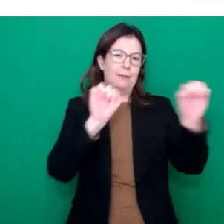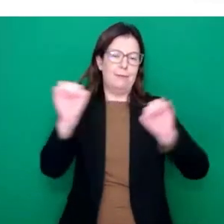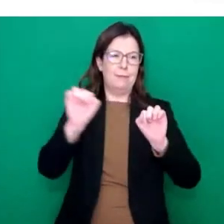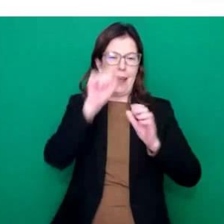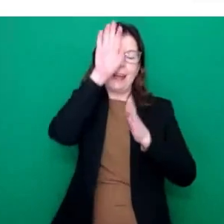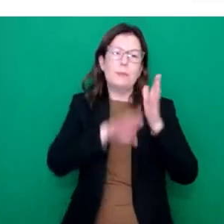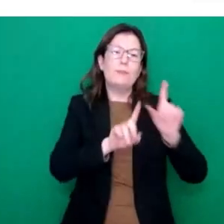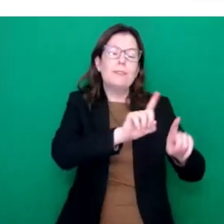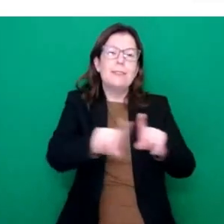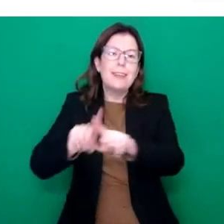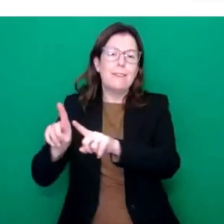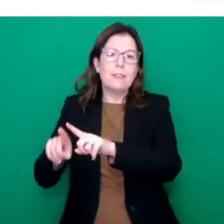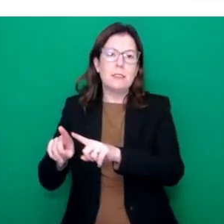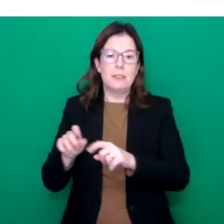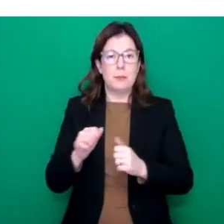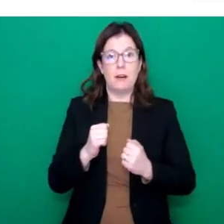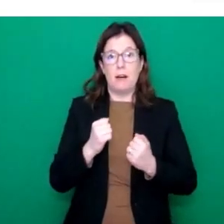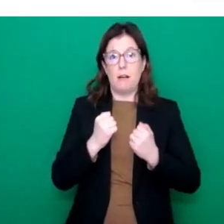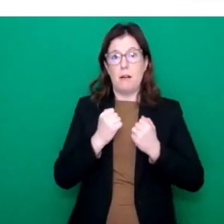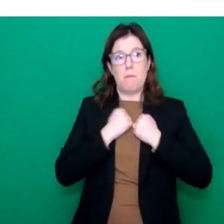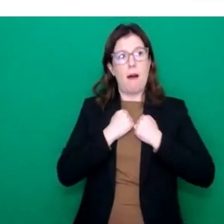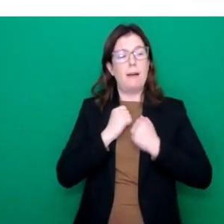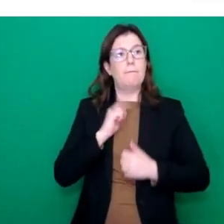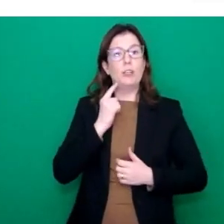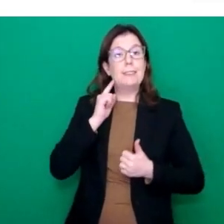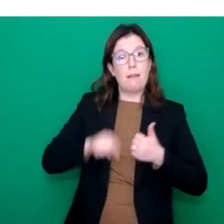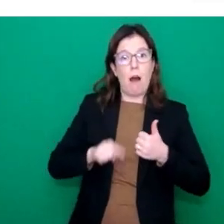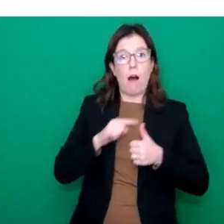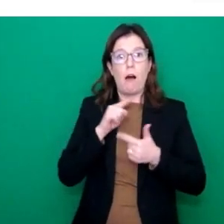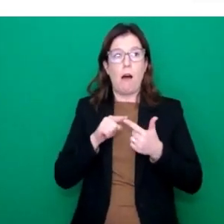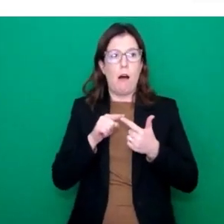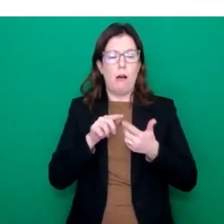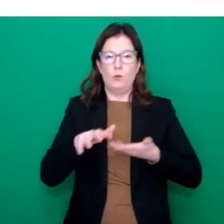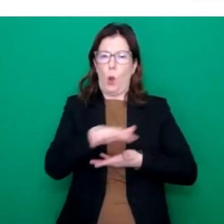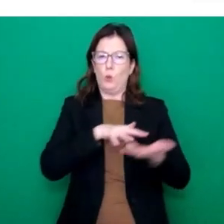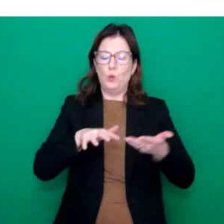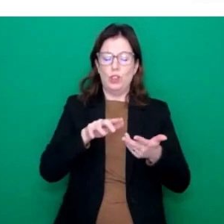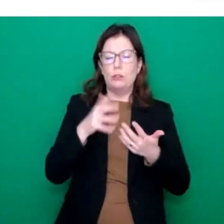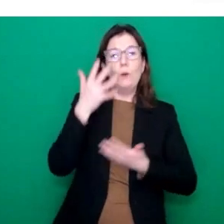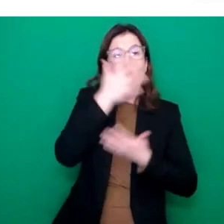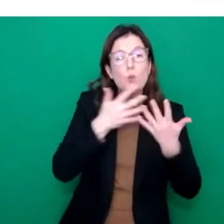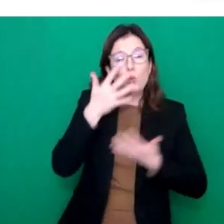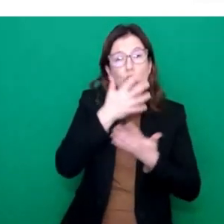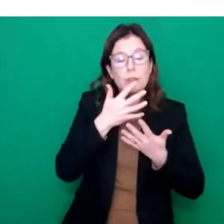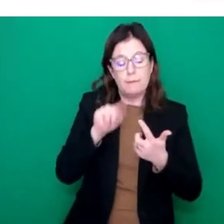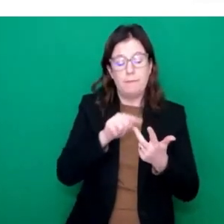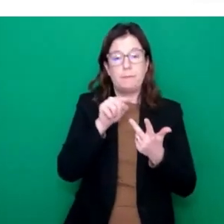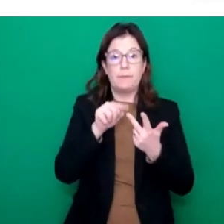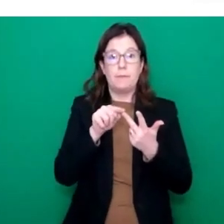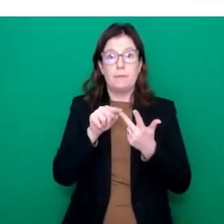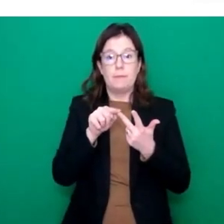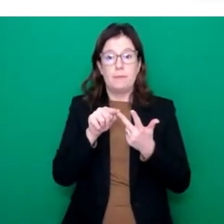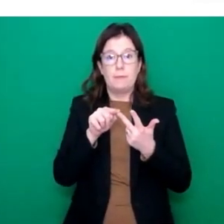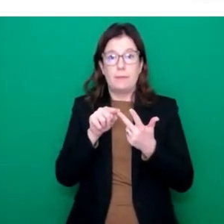experience. But firstly, I'll say denial. Secondly, would be dilution or confusion. Thirdly, would be